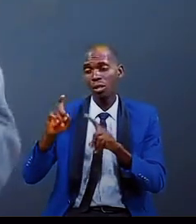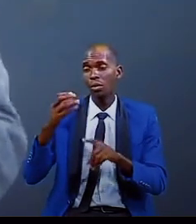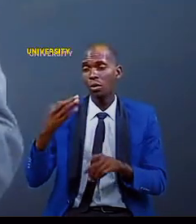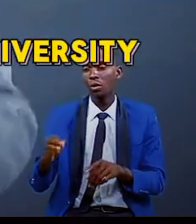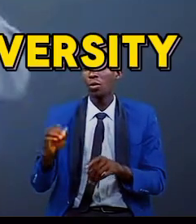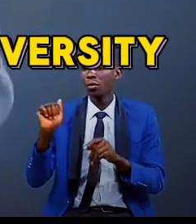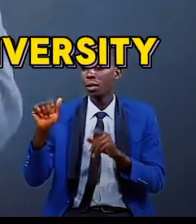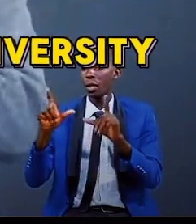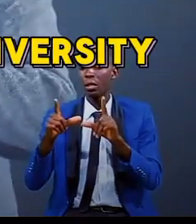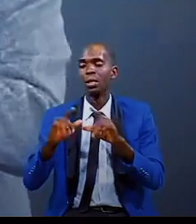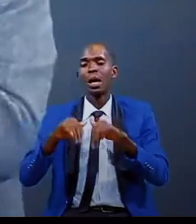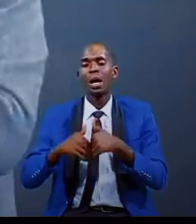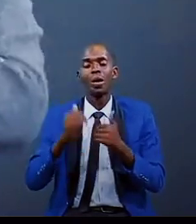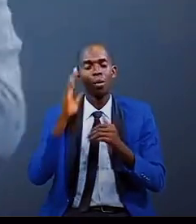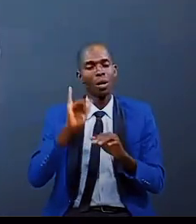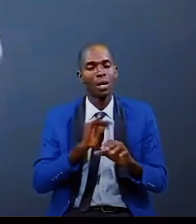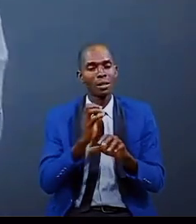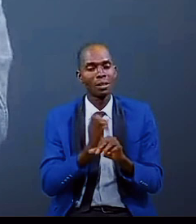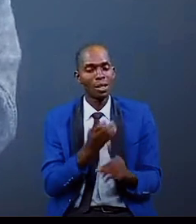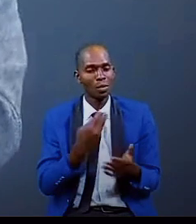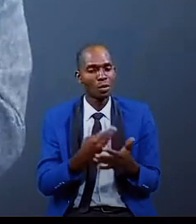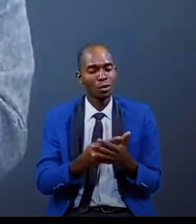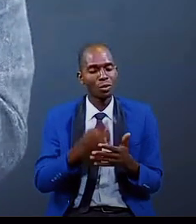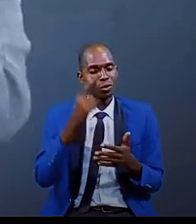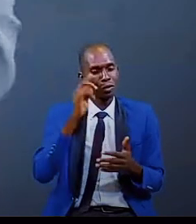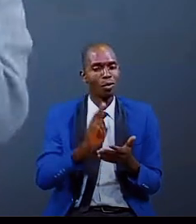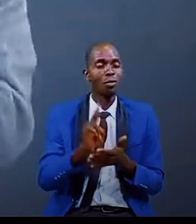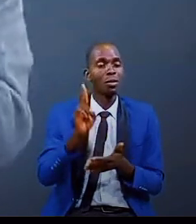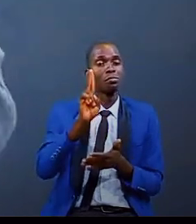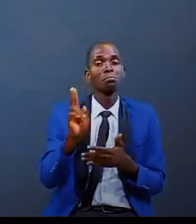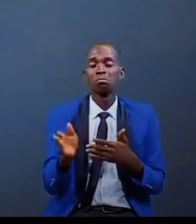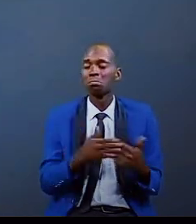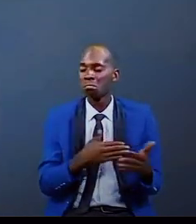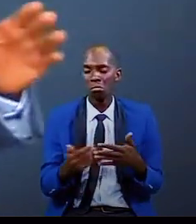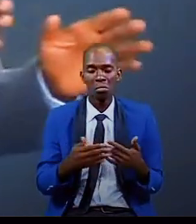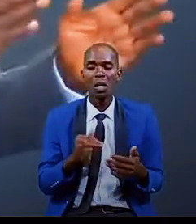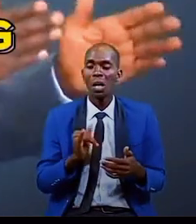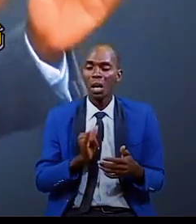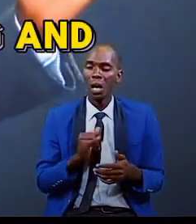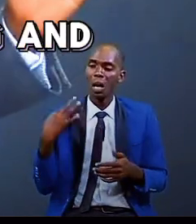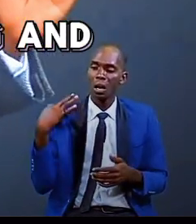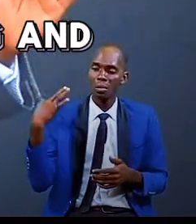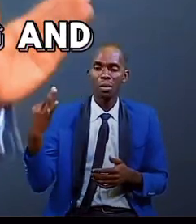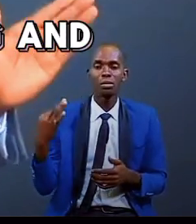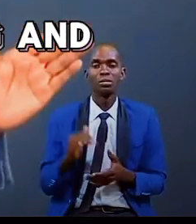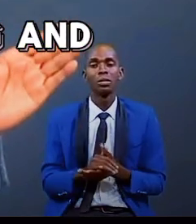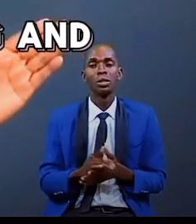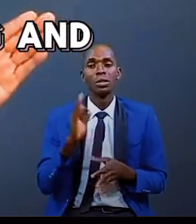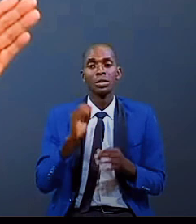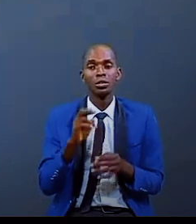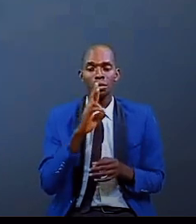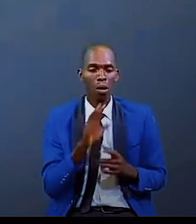go to university? All the same, I applied. You know, if you're running and running and running and you